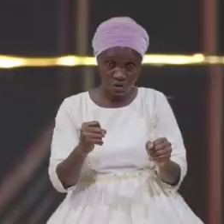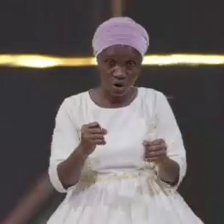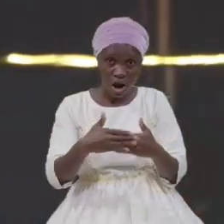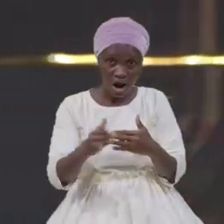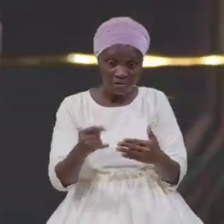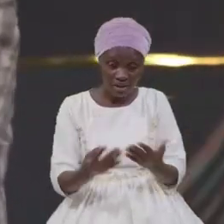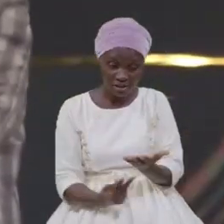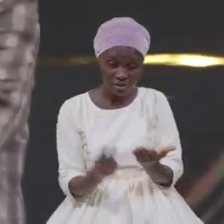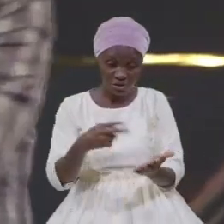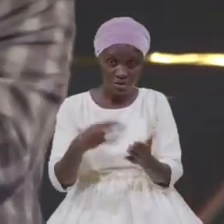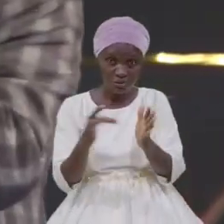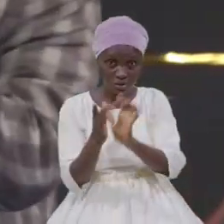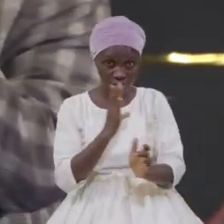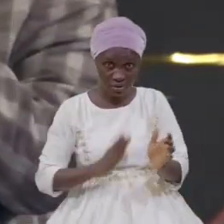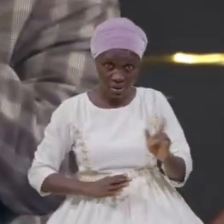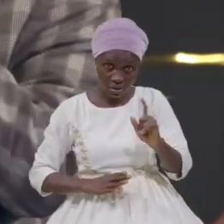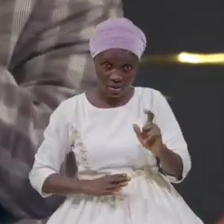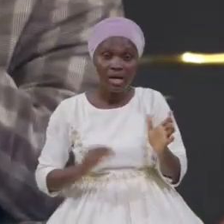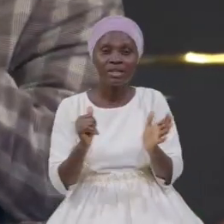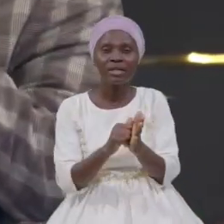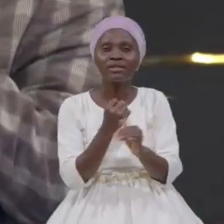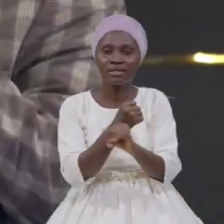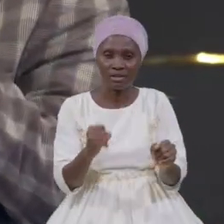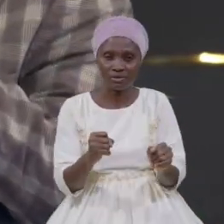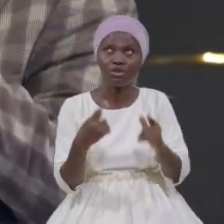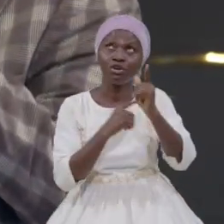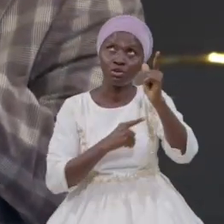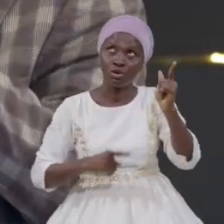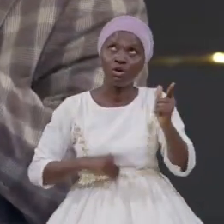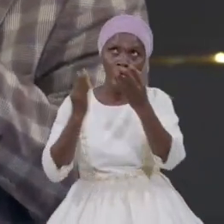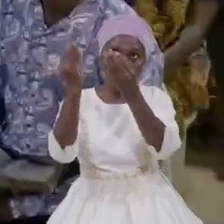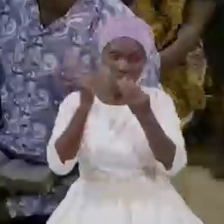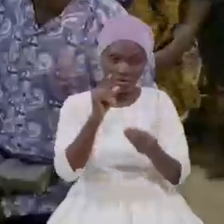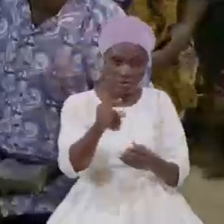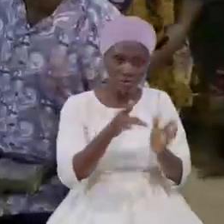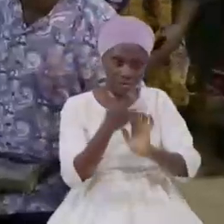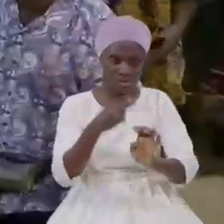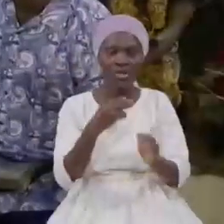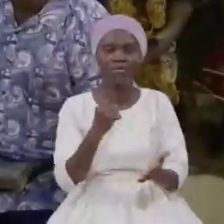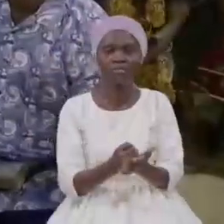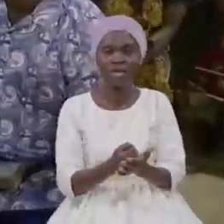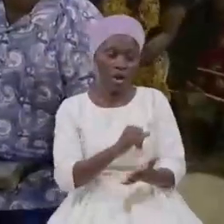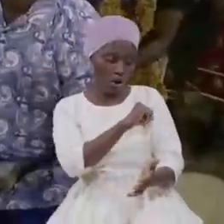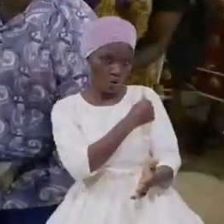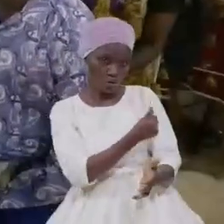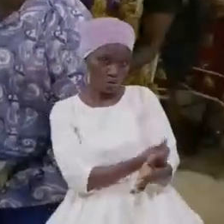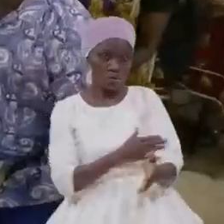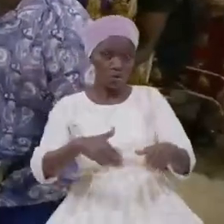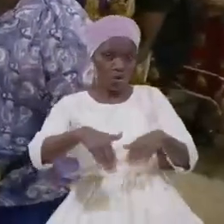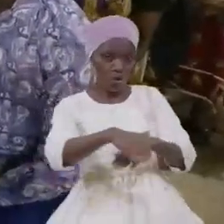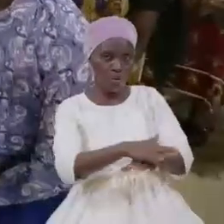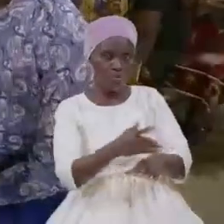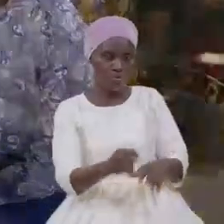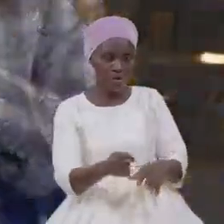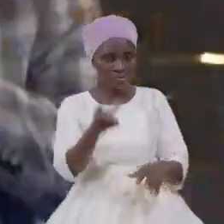Jesus Christ, that salvation the Lord will give to you. Authority over demonic